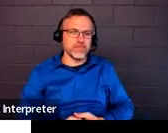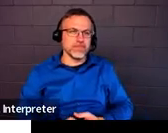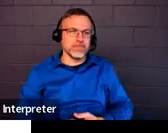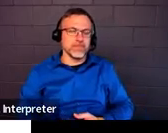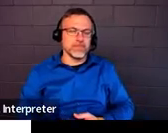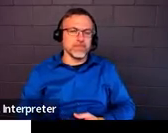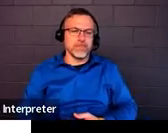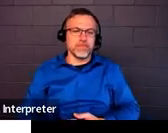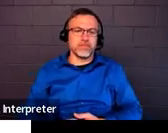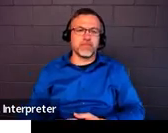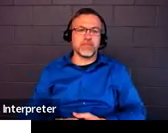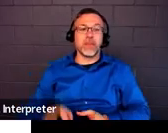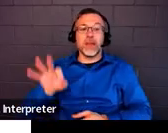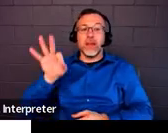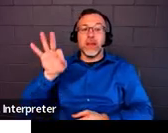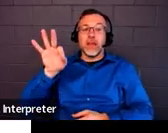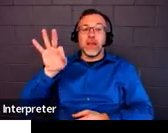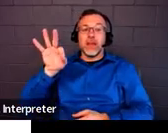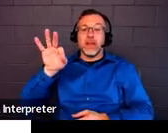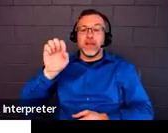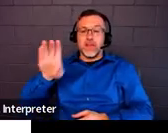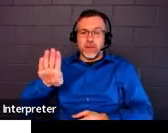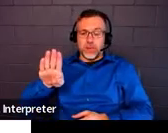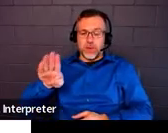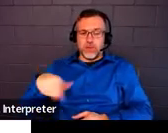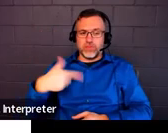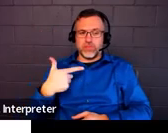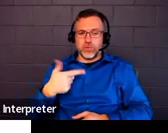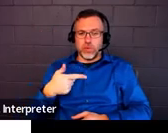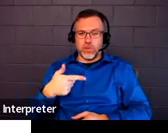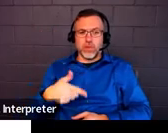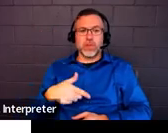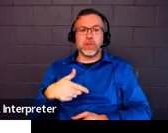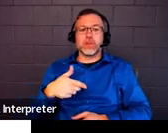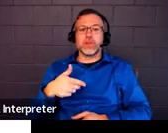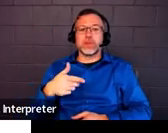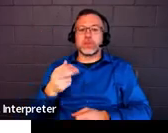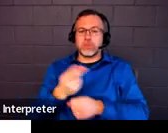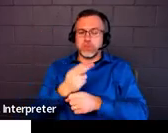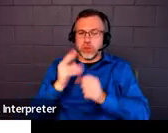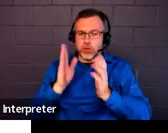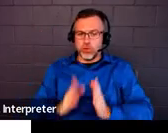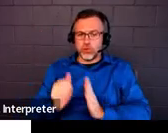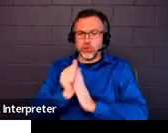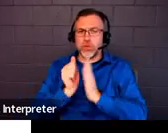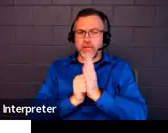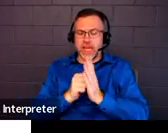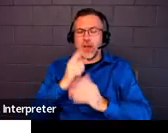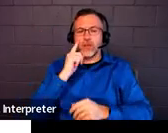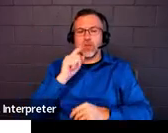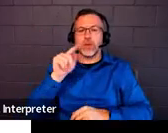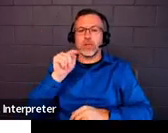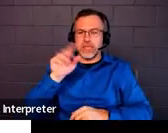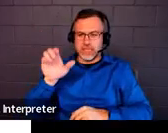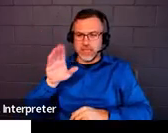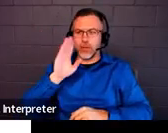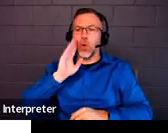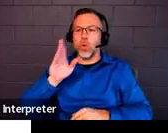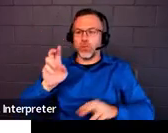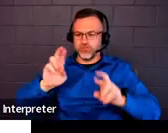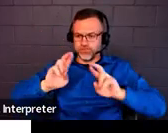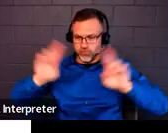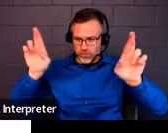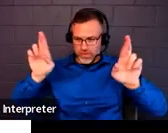So February 21st, the user accounts for test coordinators will go live in the MSAA